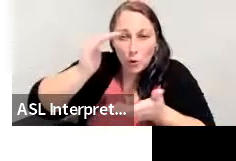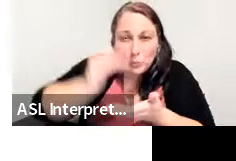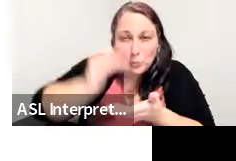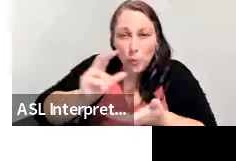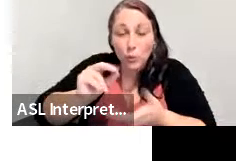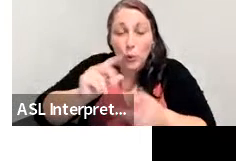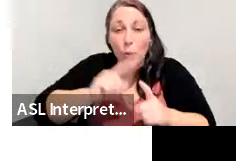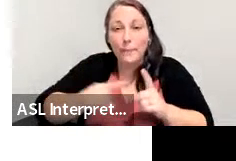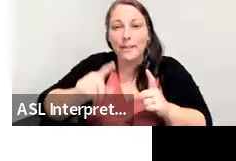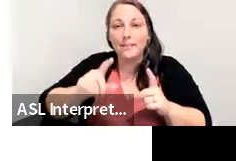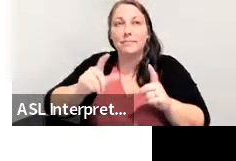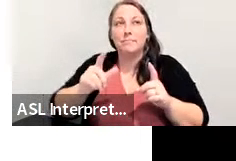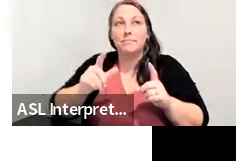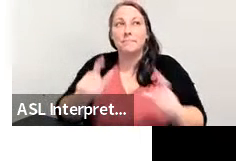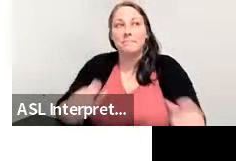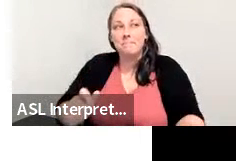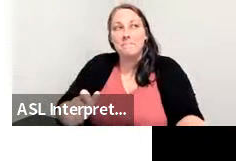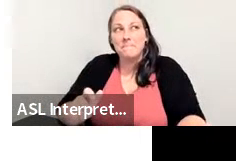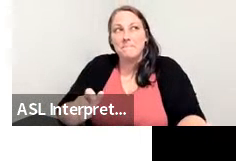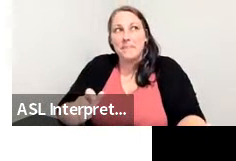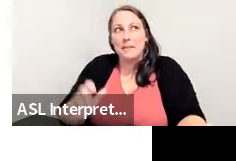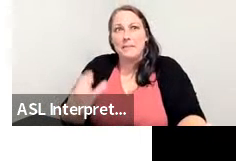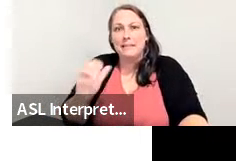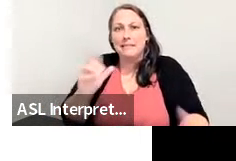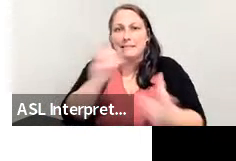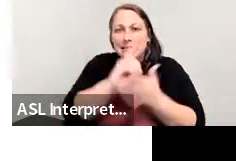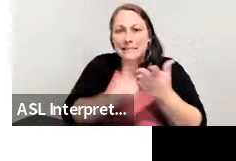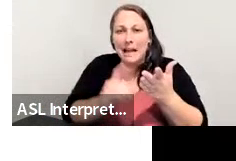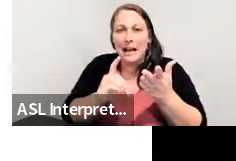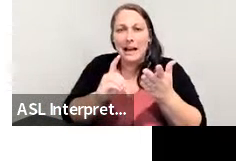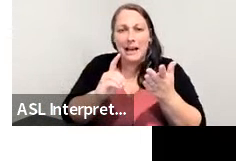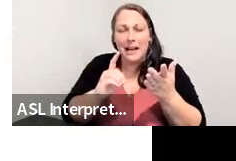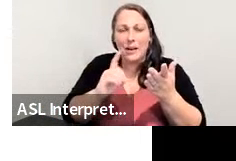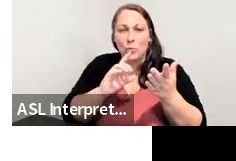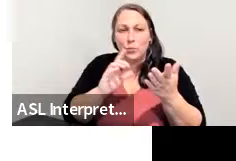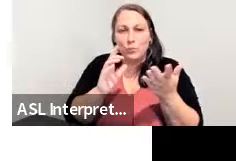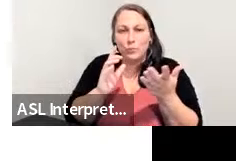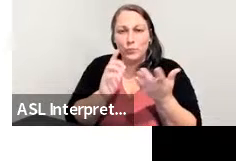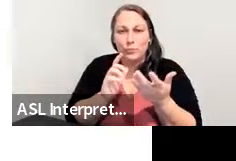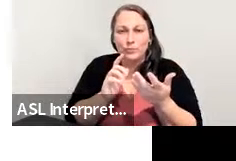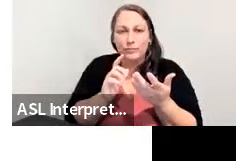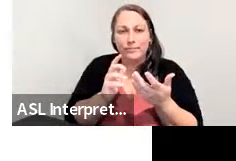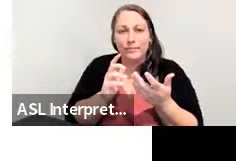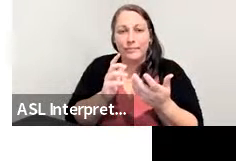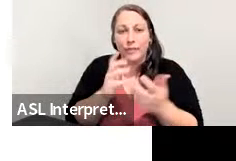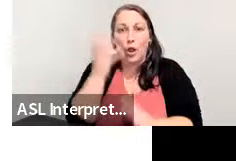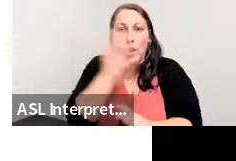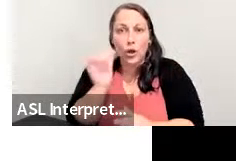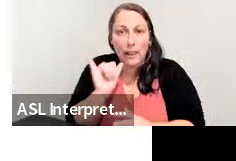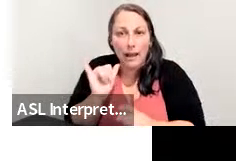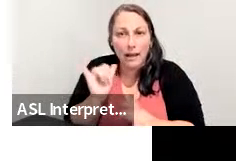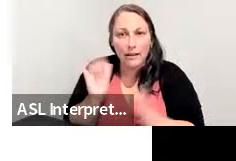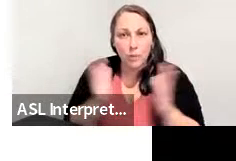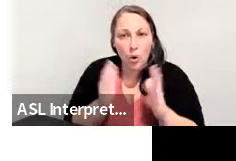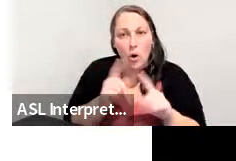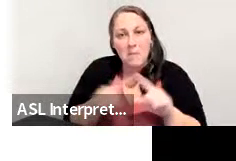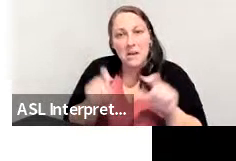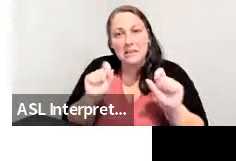look smaller. Like, I mean, I know on H Street, there's been several large buildings where they actually changed the